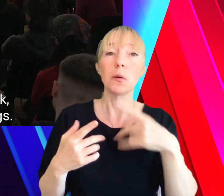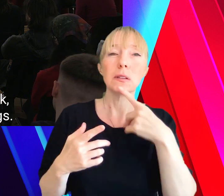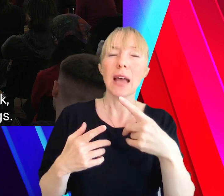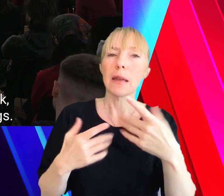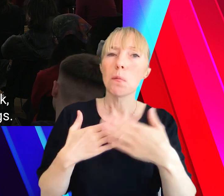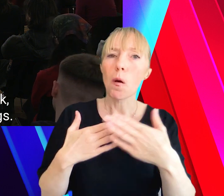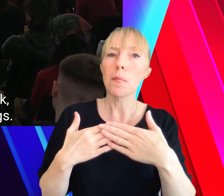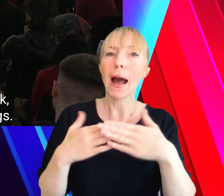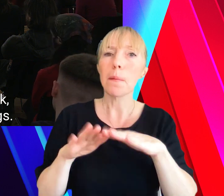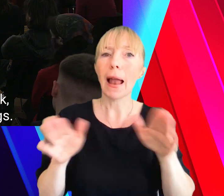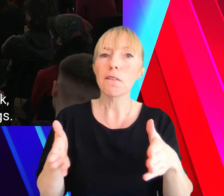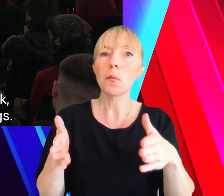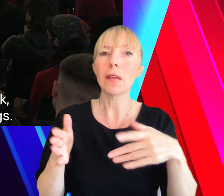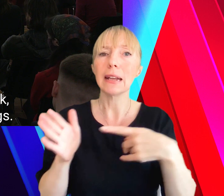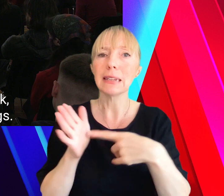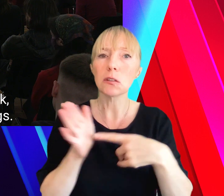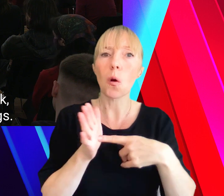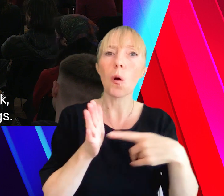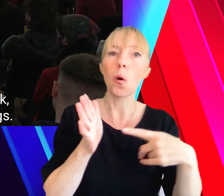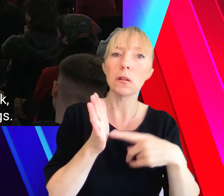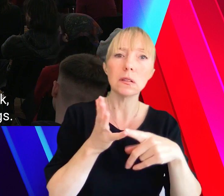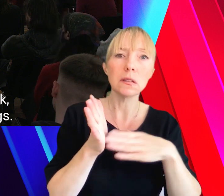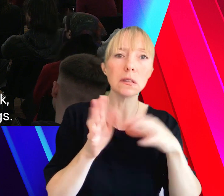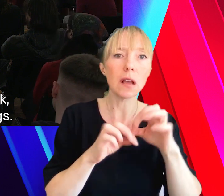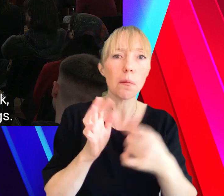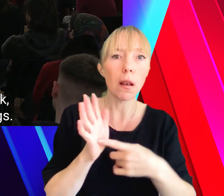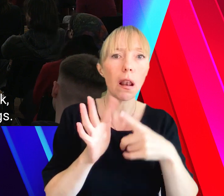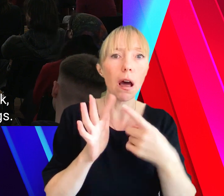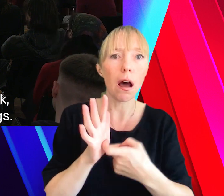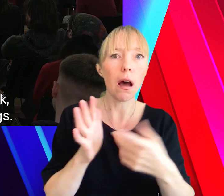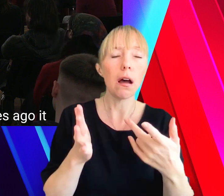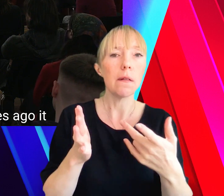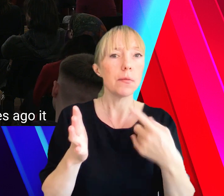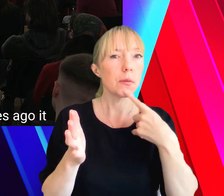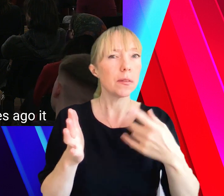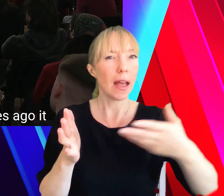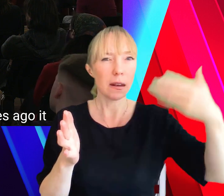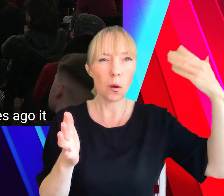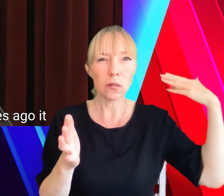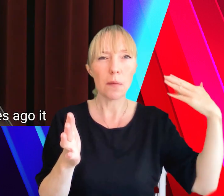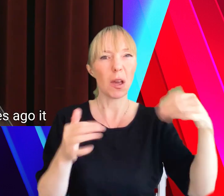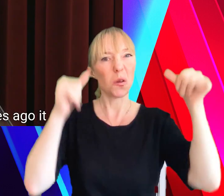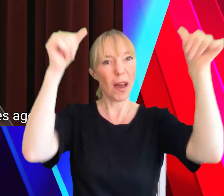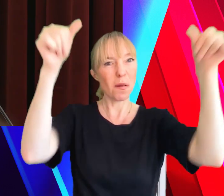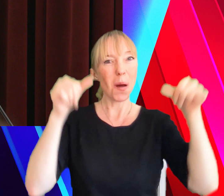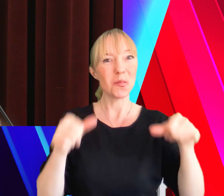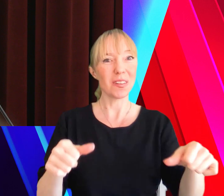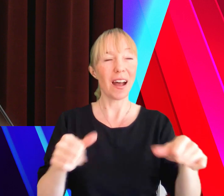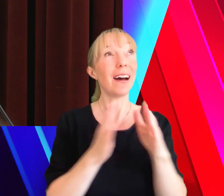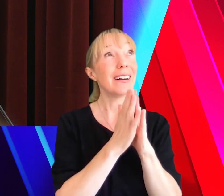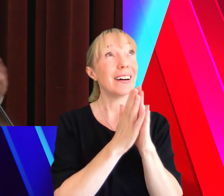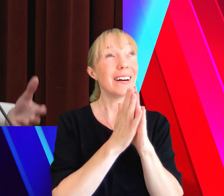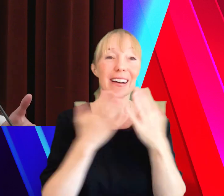about platforms like TikTok, like Tumblr and Wattpad and things. Hugo, in your piece you kind of mentioned that decades ago it might have been you